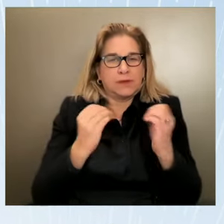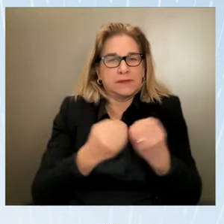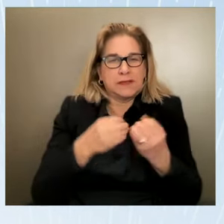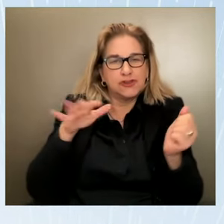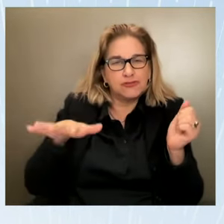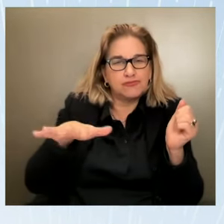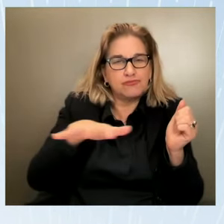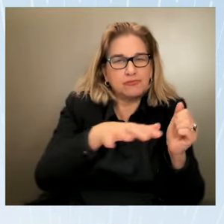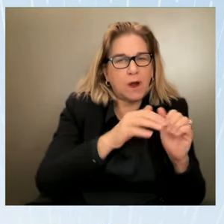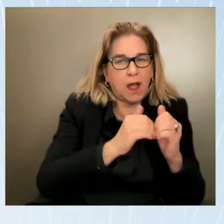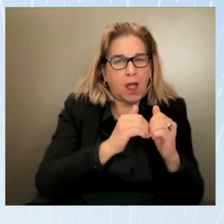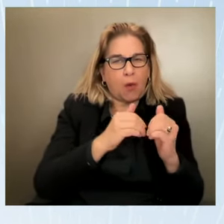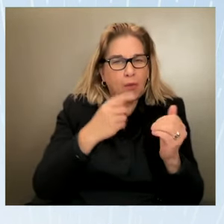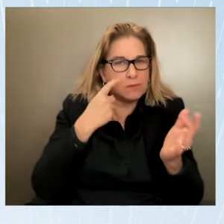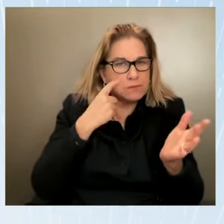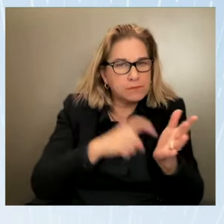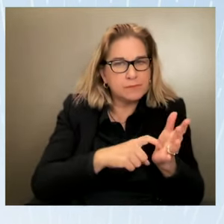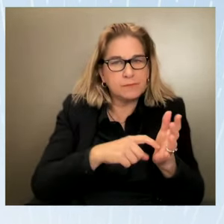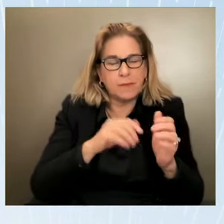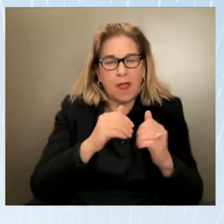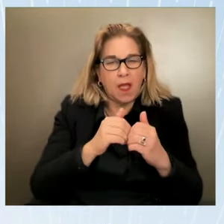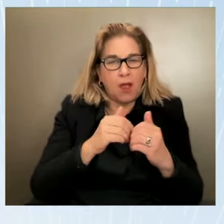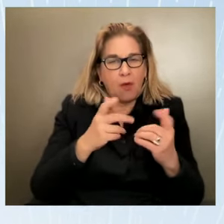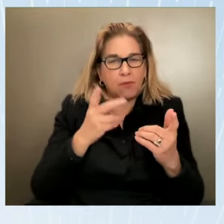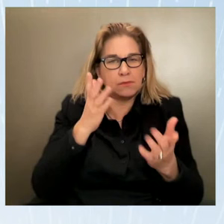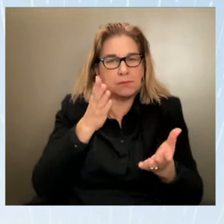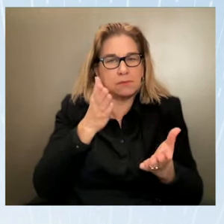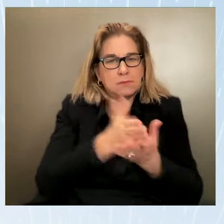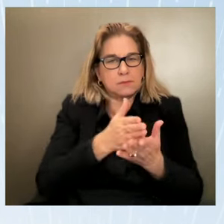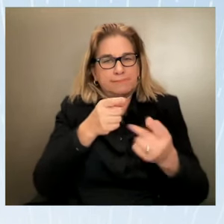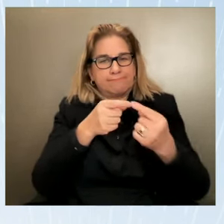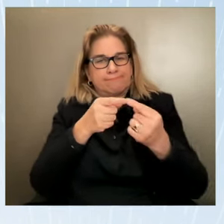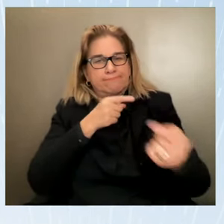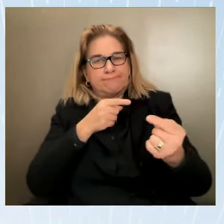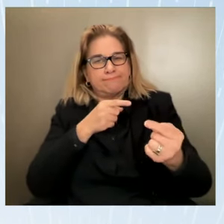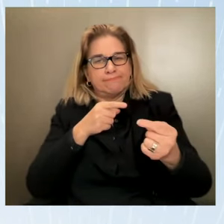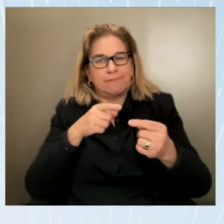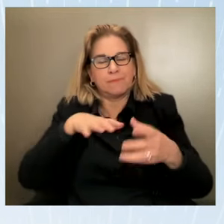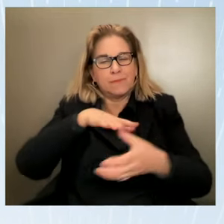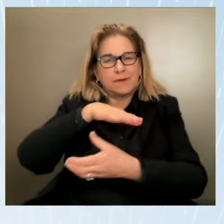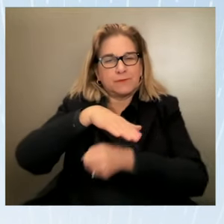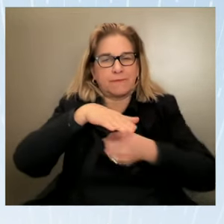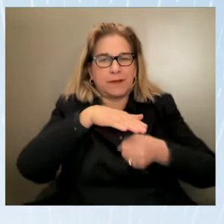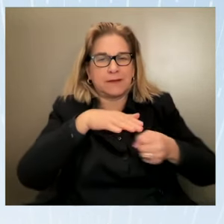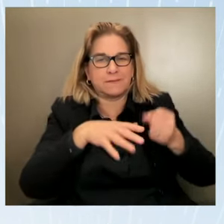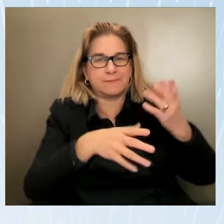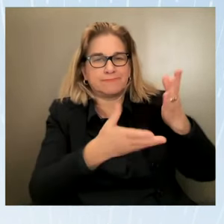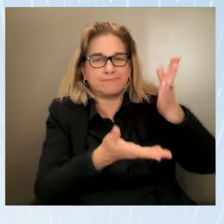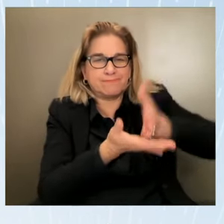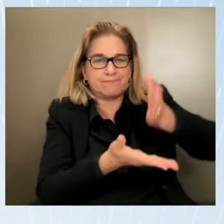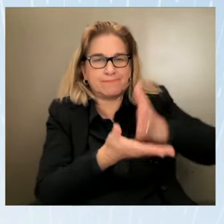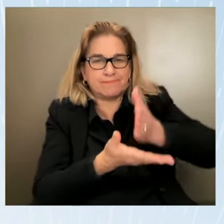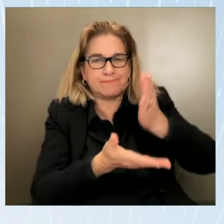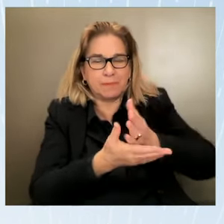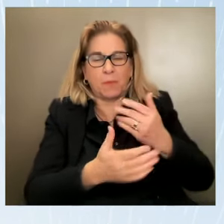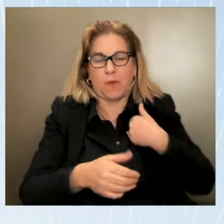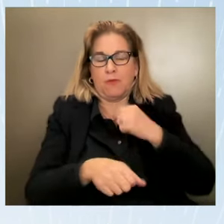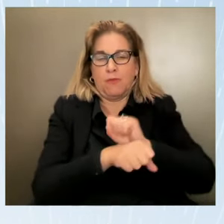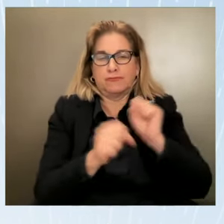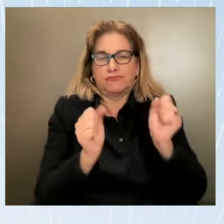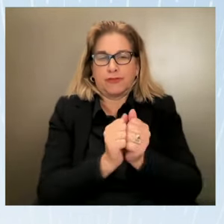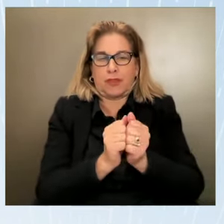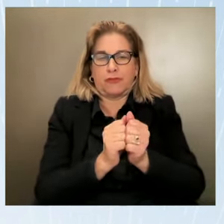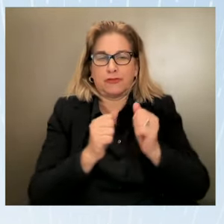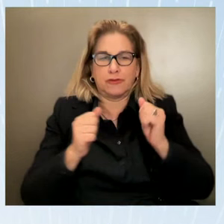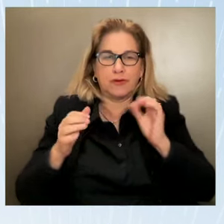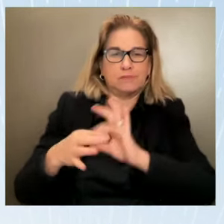counter-trafficking strategy into force. And taking our work a step further, we're standing up a rechartered advisory committee so that it can